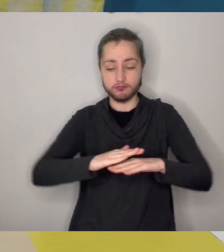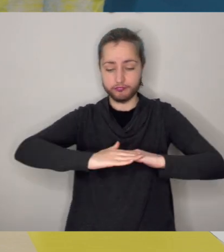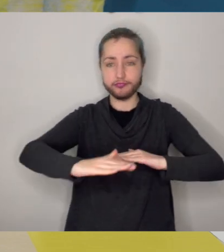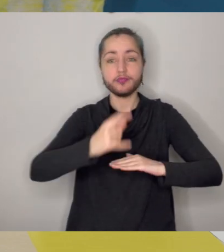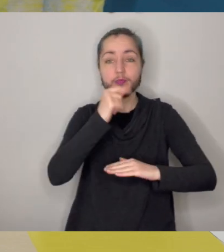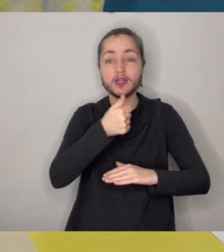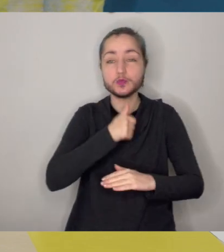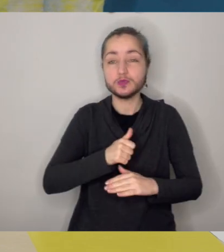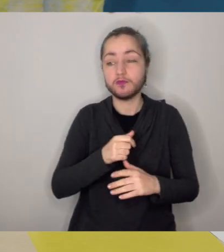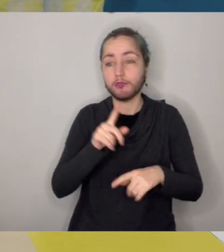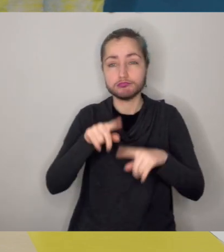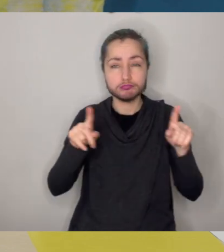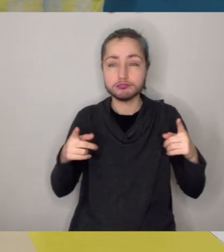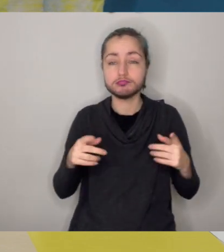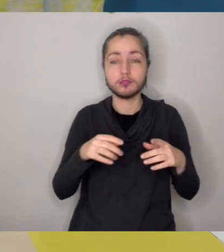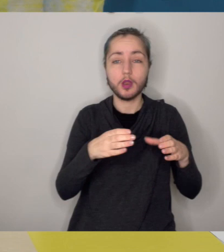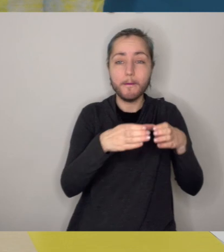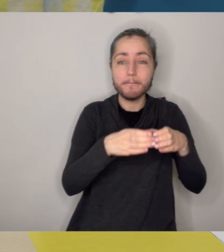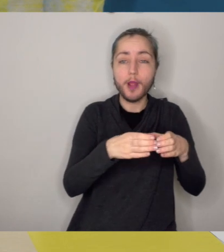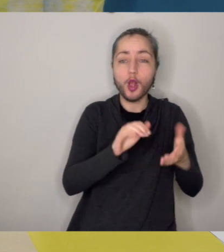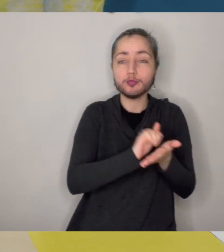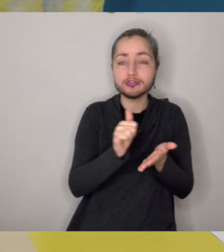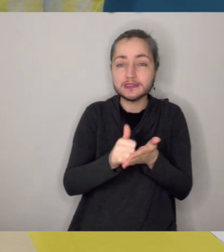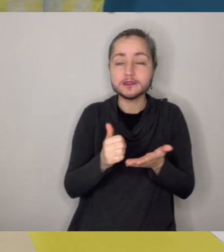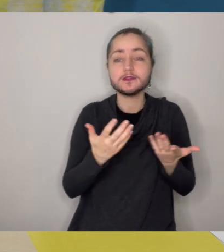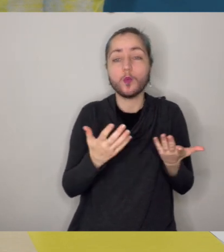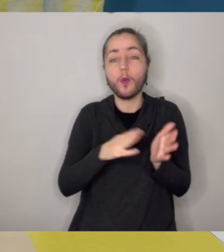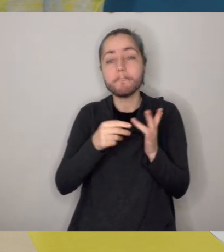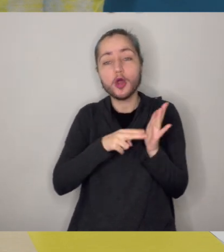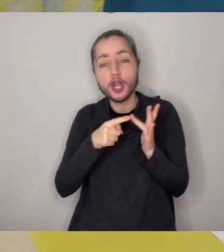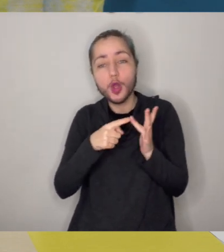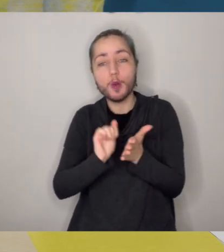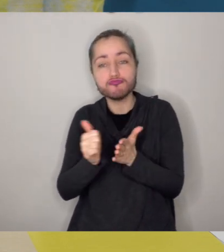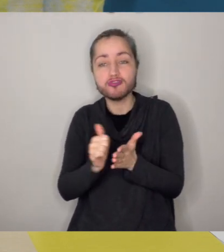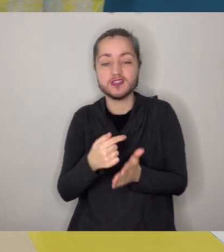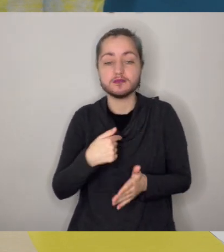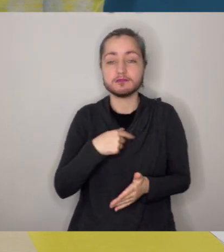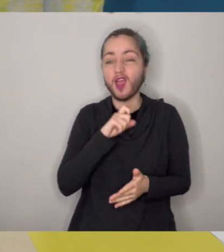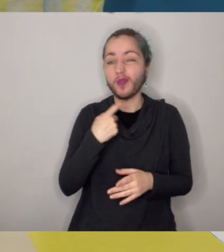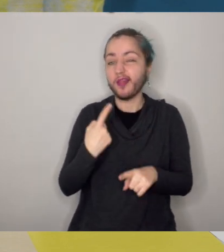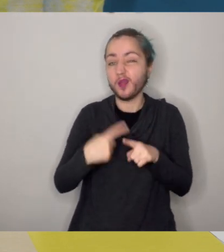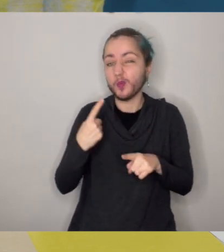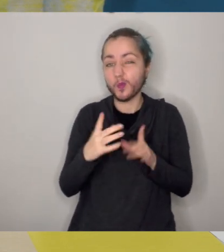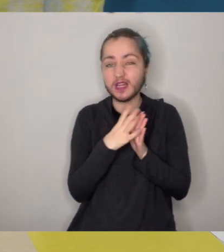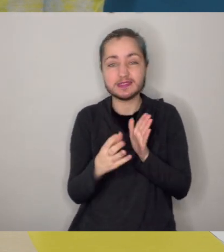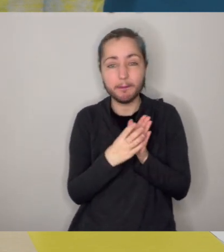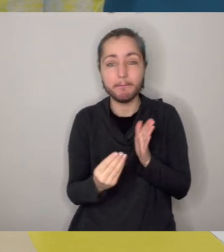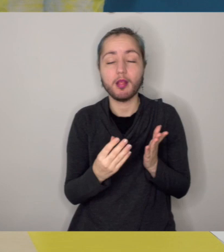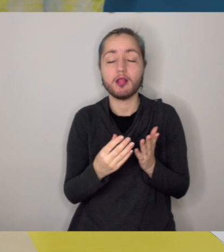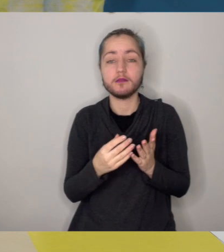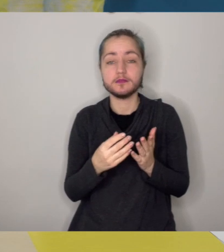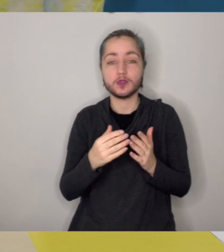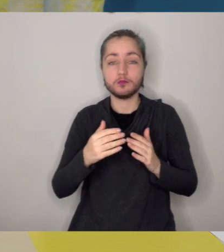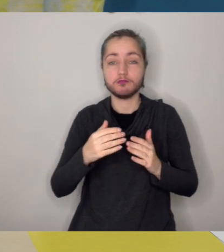and then you can use this for anything really. You can use it for block printing, you can use it for monoprinting. I'm just going to do something